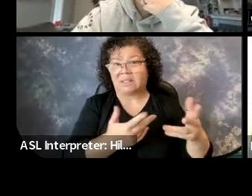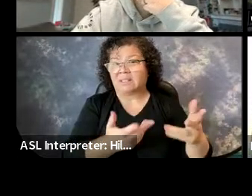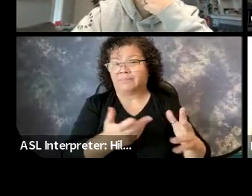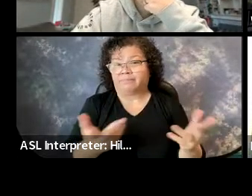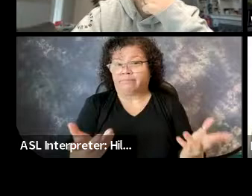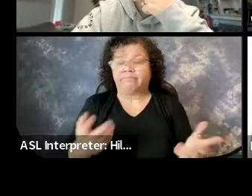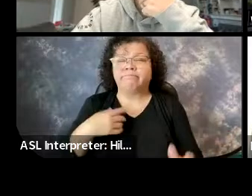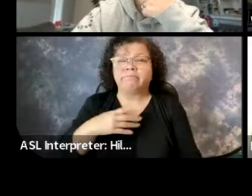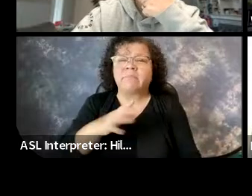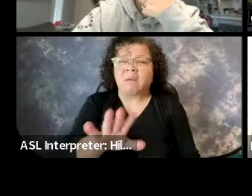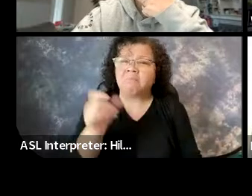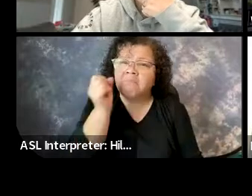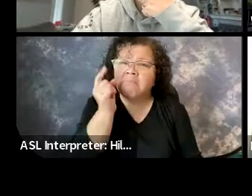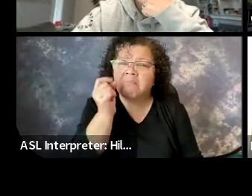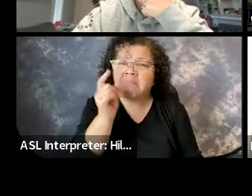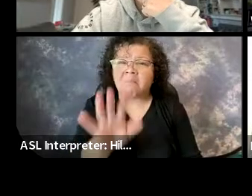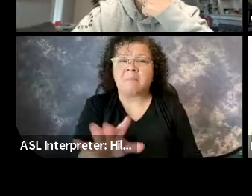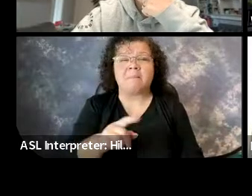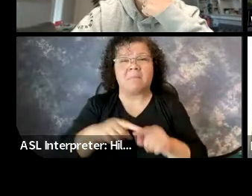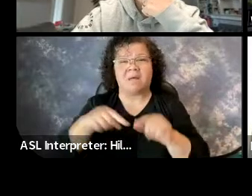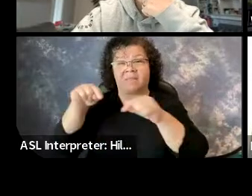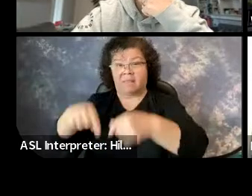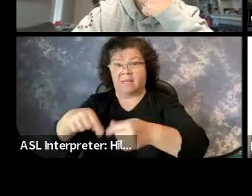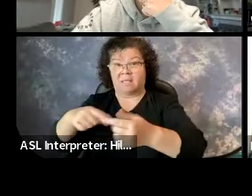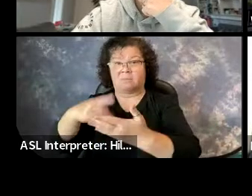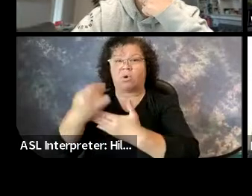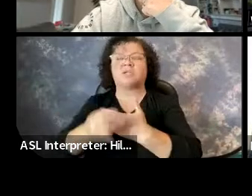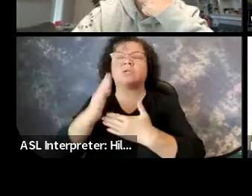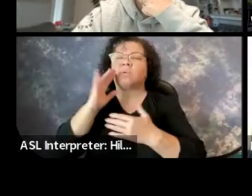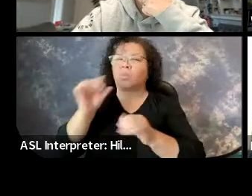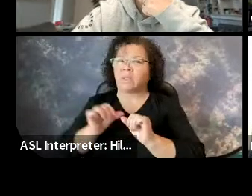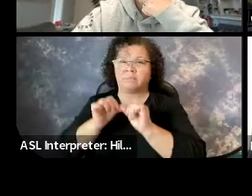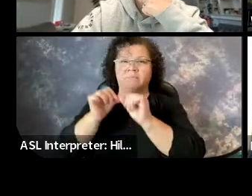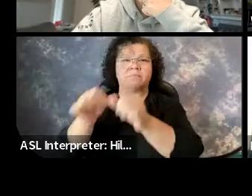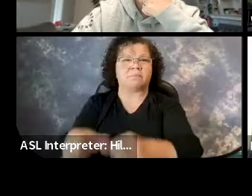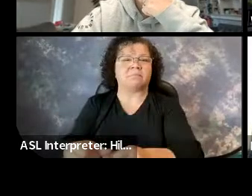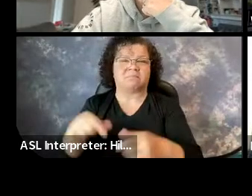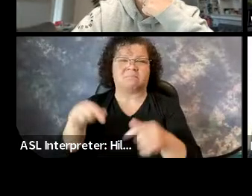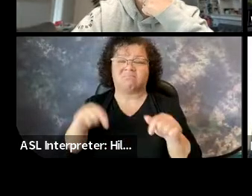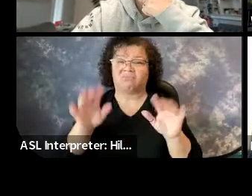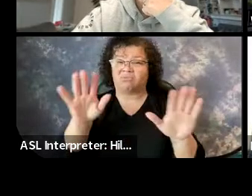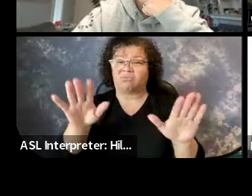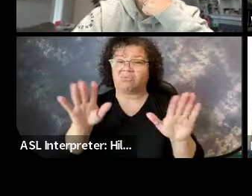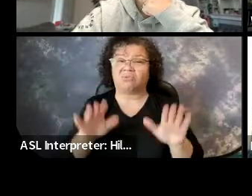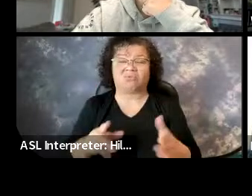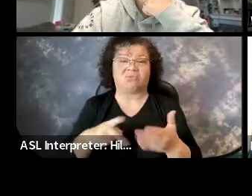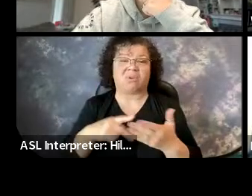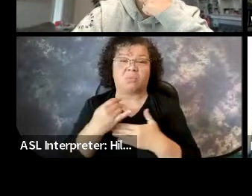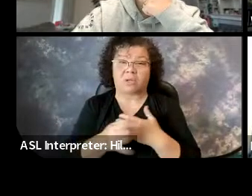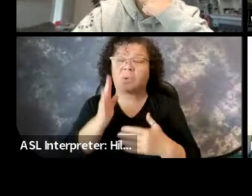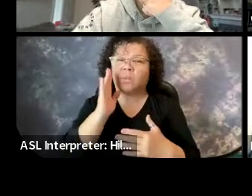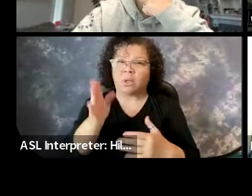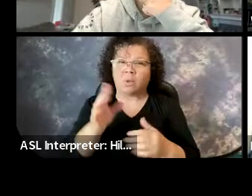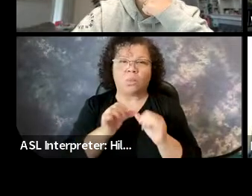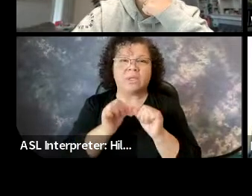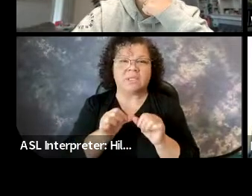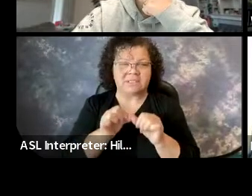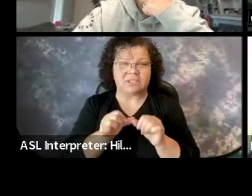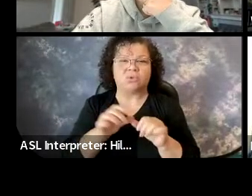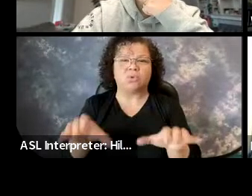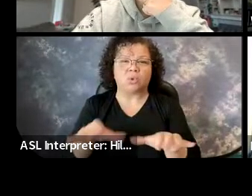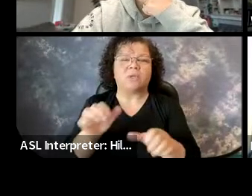I get it, but this project will continue on. This is a great project and we will continue doing the work.